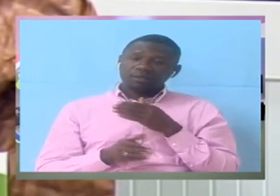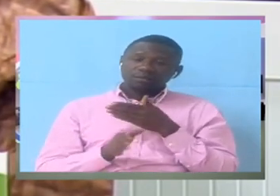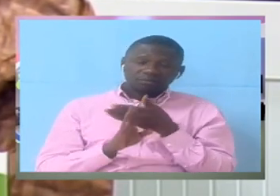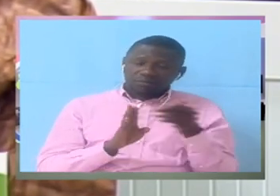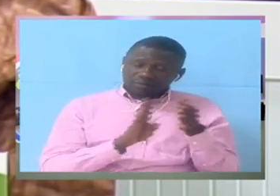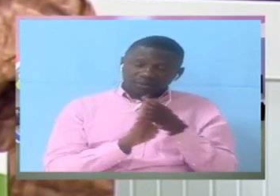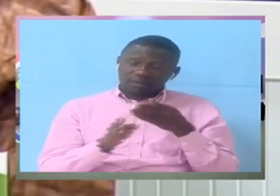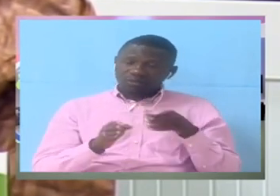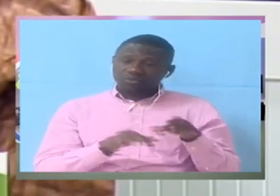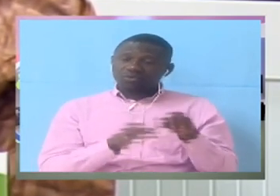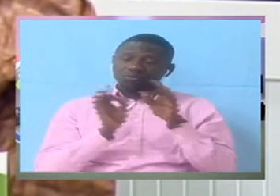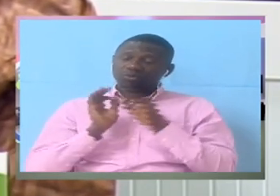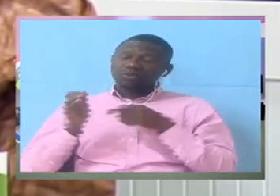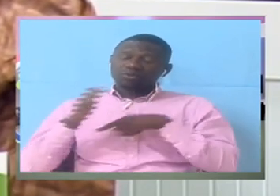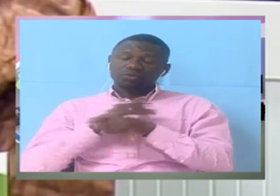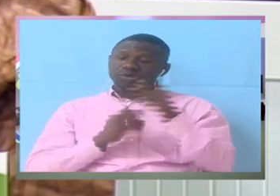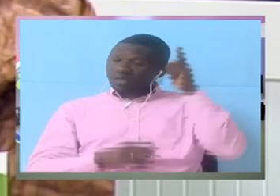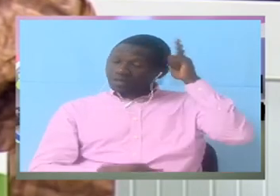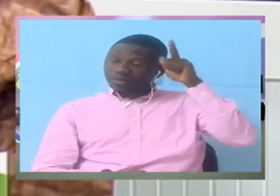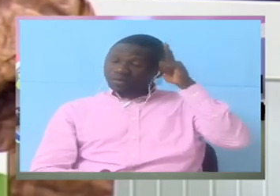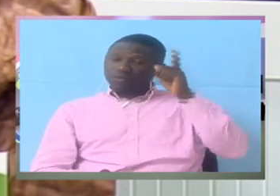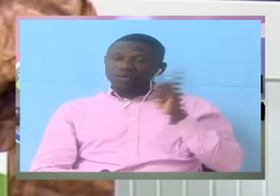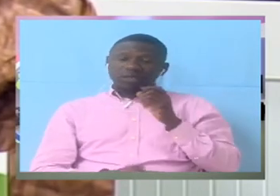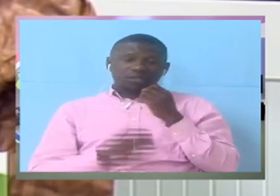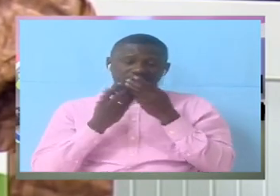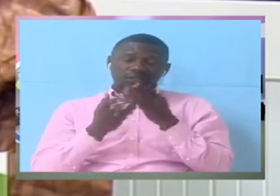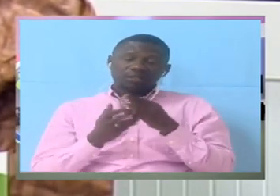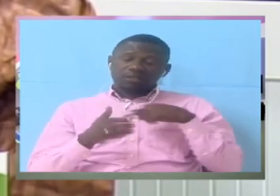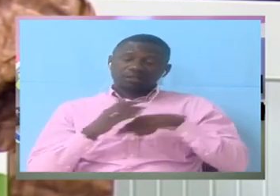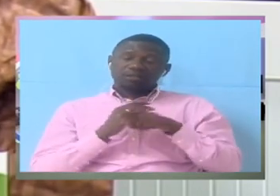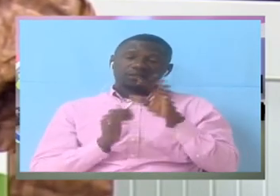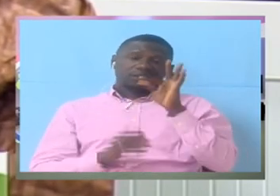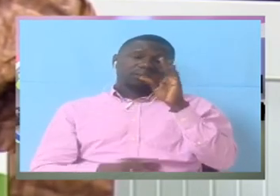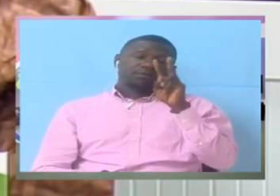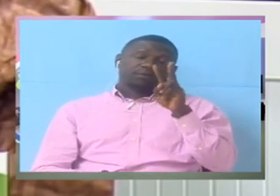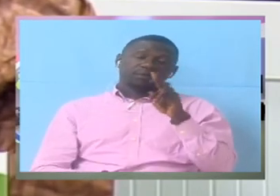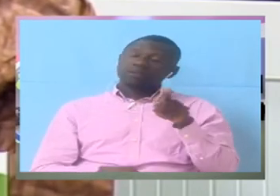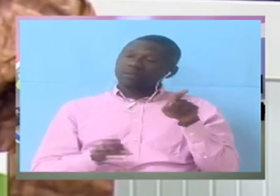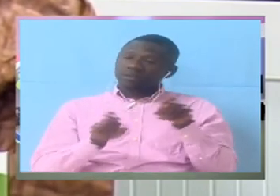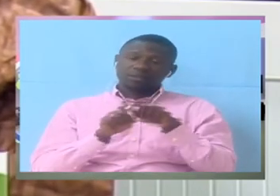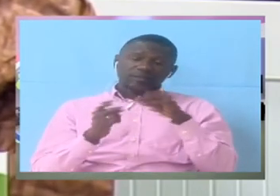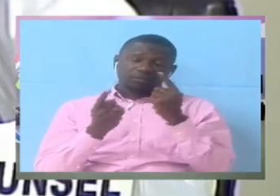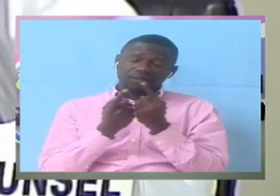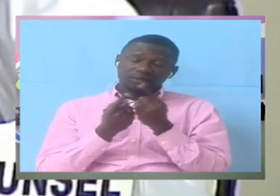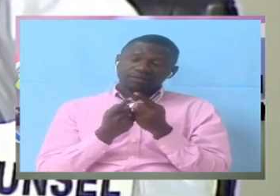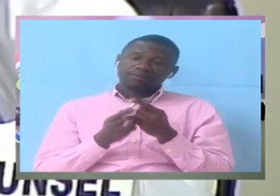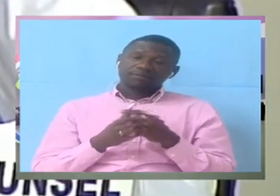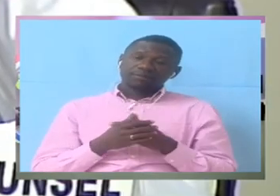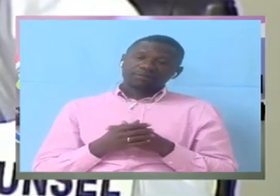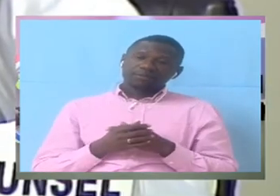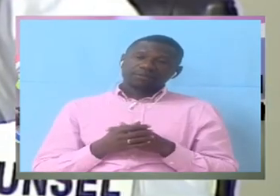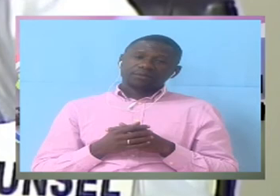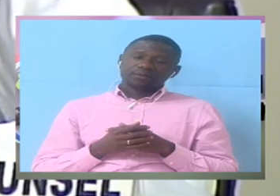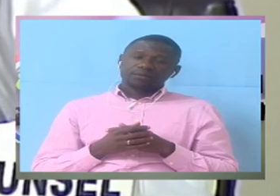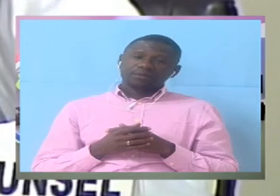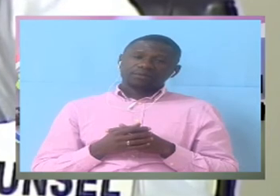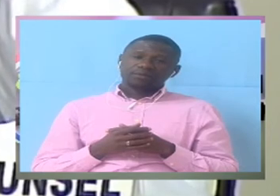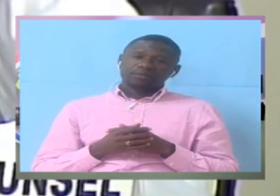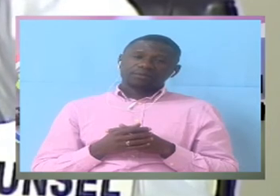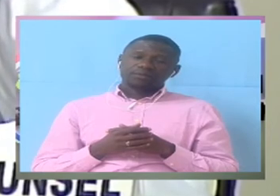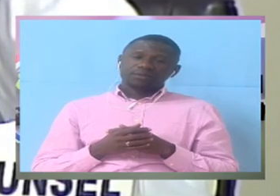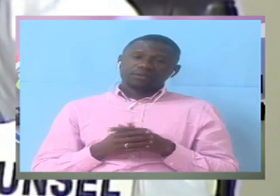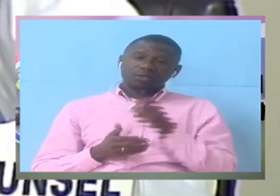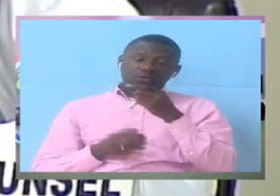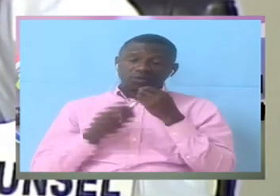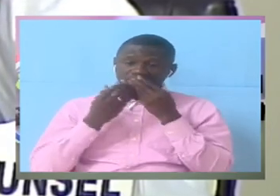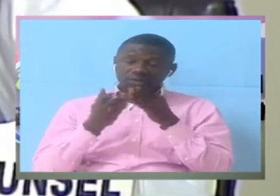and took me to Liberia. Television. That was what I said on television. The same thing I am saying today. Did you say on television that you attacked